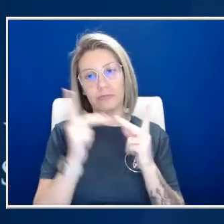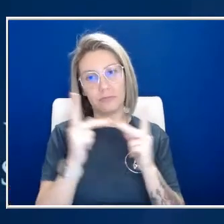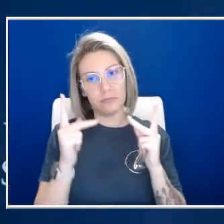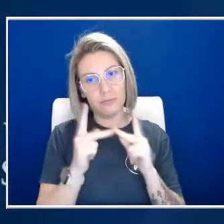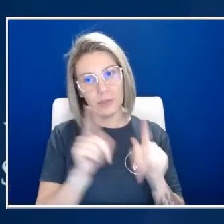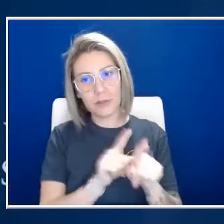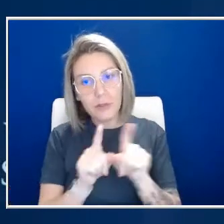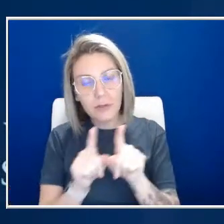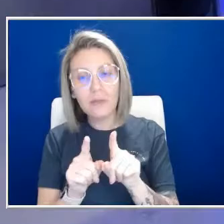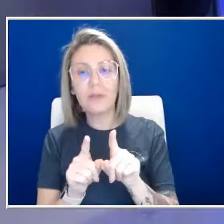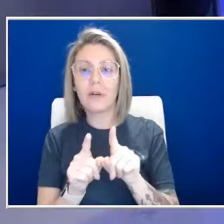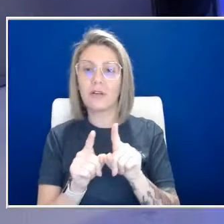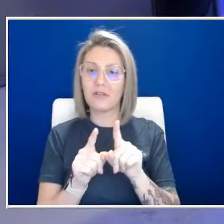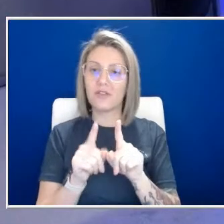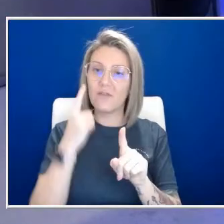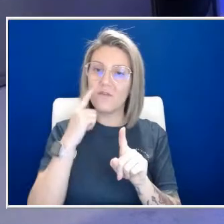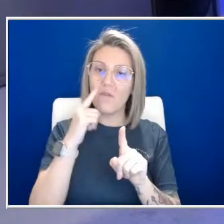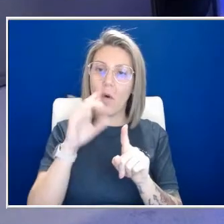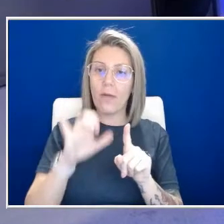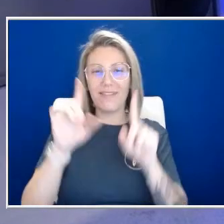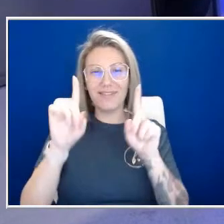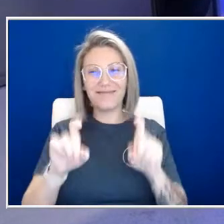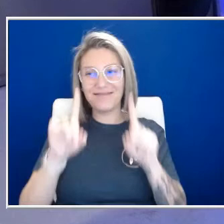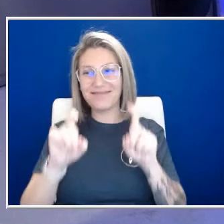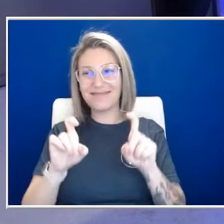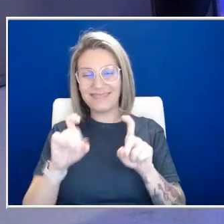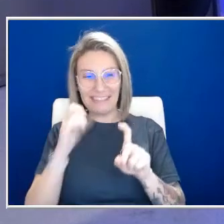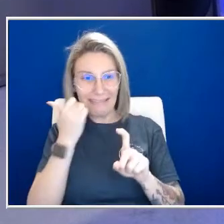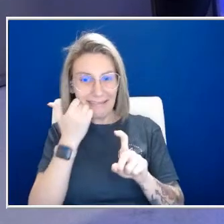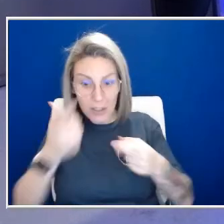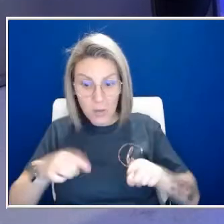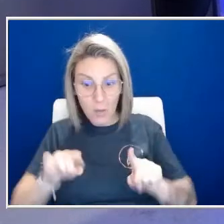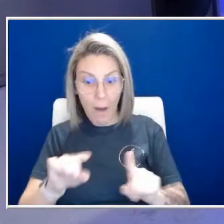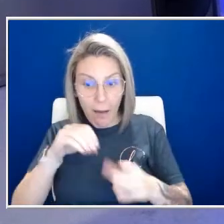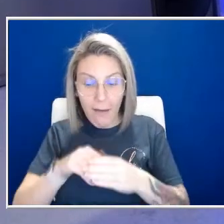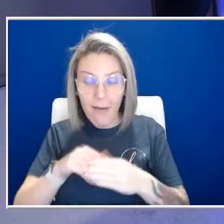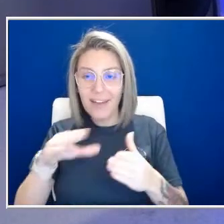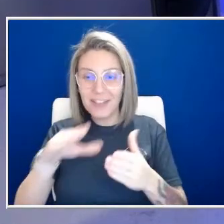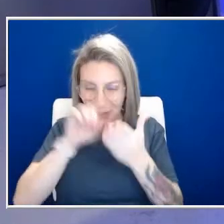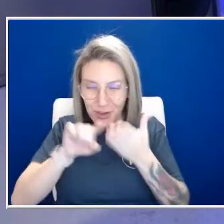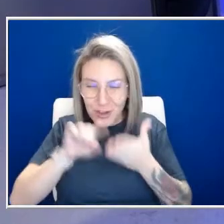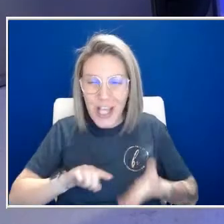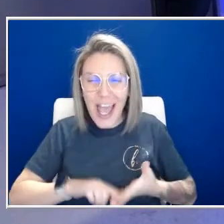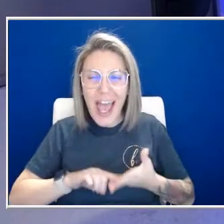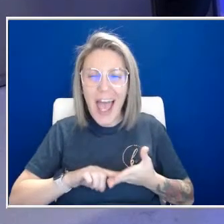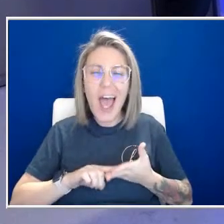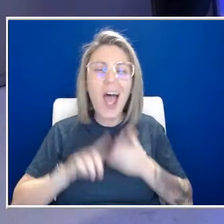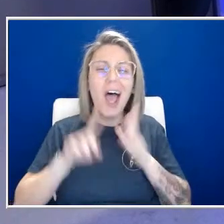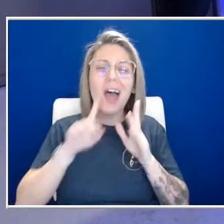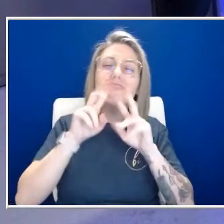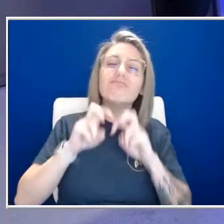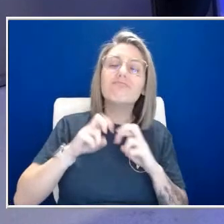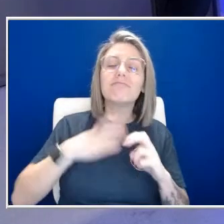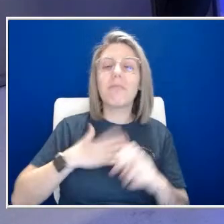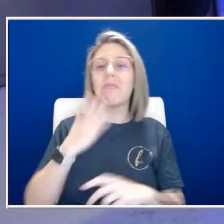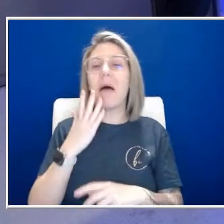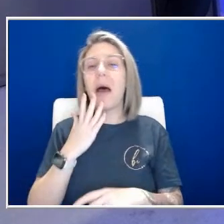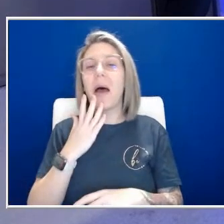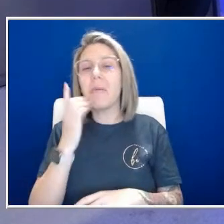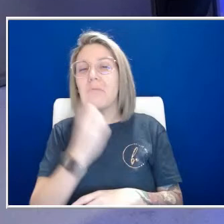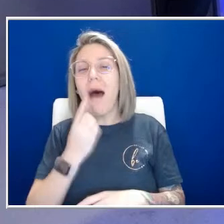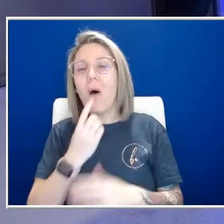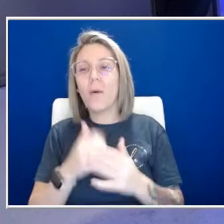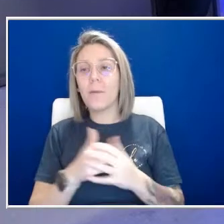get that screening. Yeah, when you're at the dentist, like while you're in there, check me out. Really check me out. Make sure that I'm doing good in there.